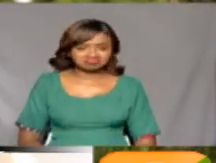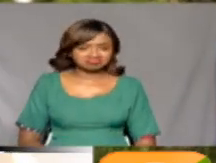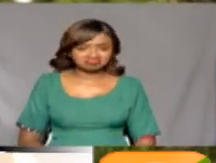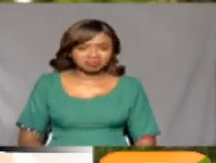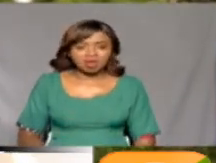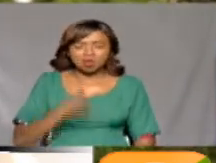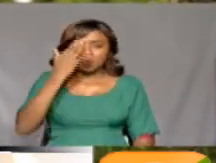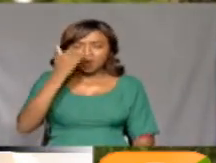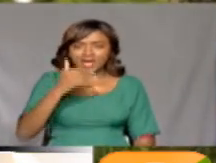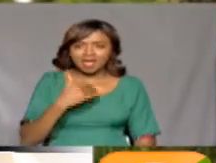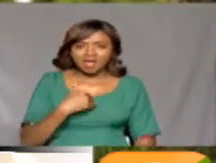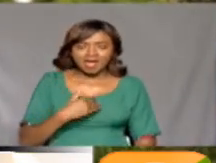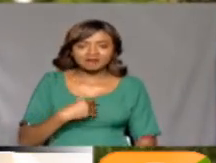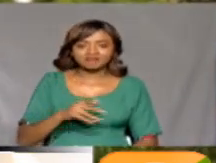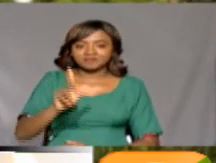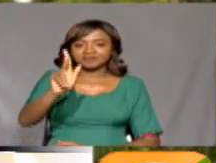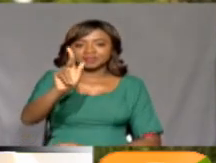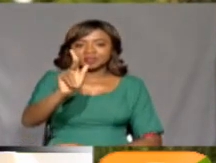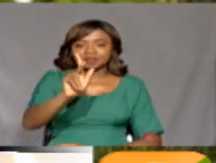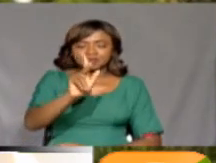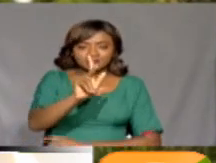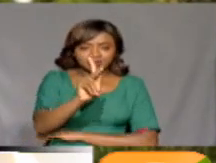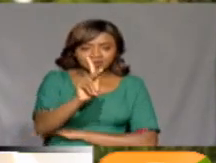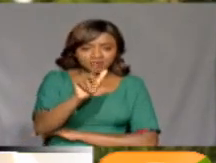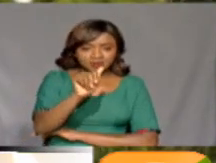axis. This Kabisa axis was